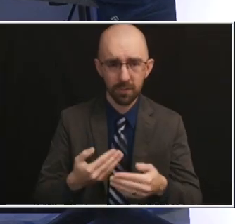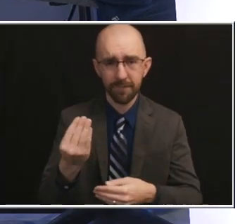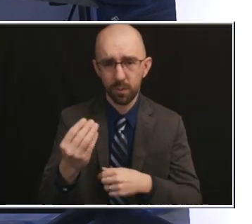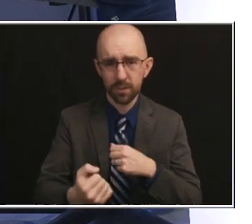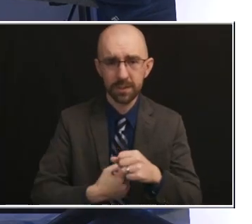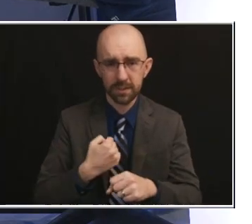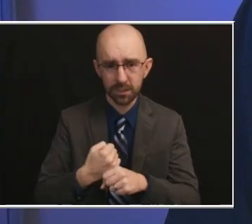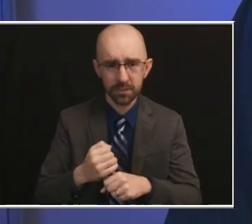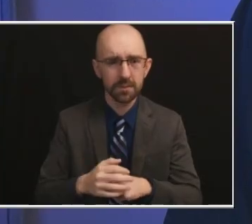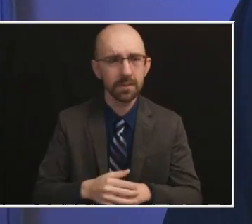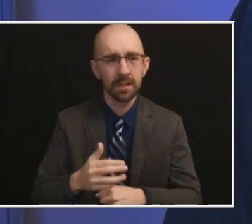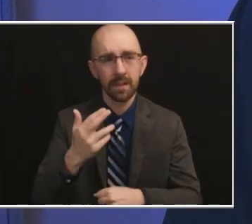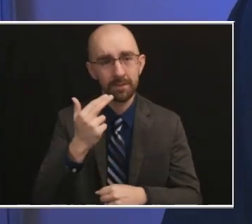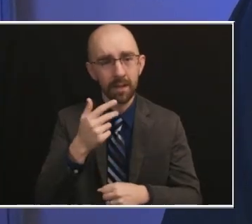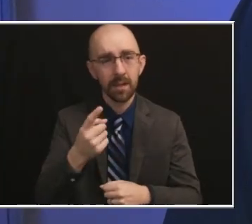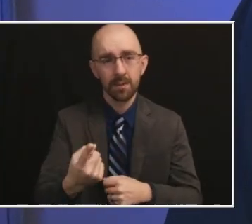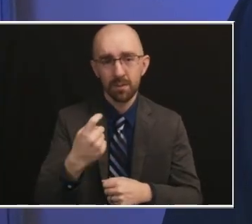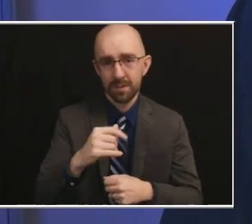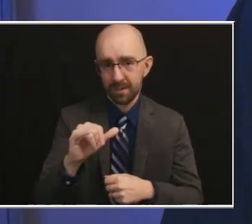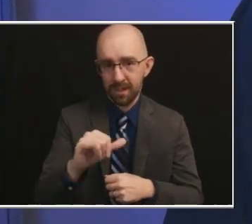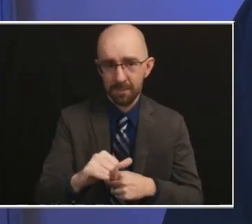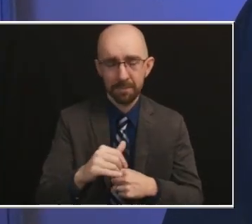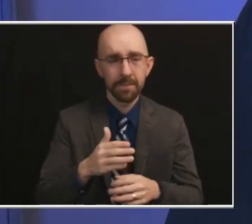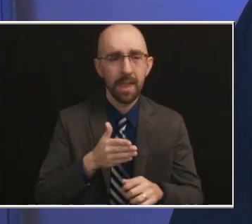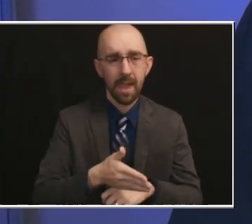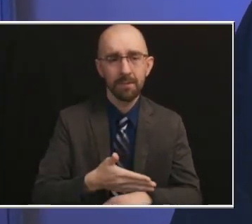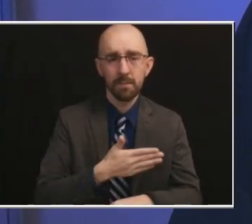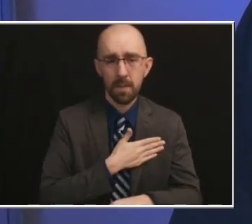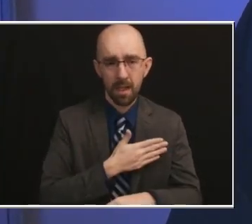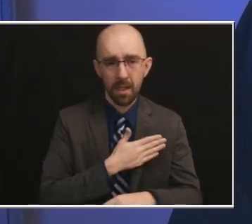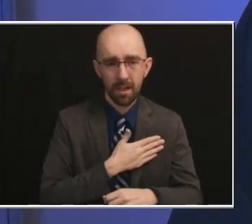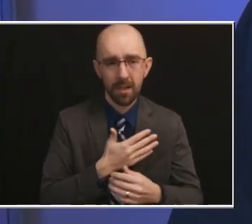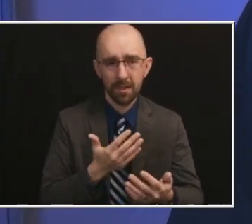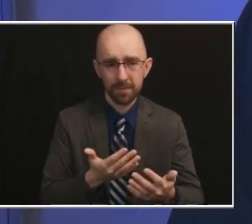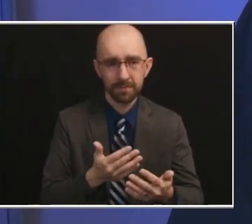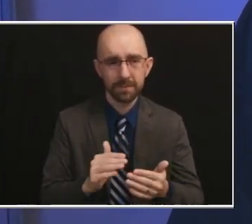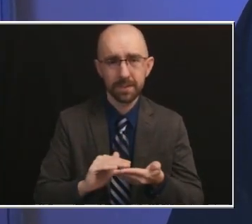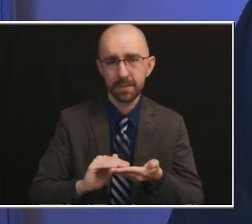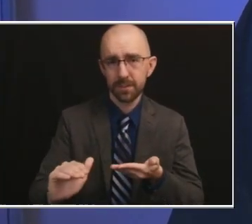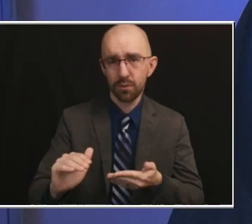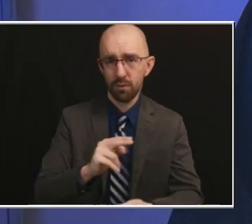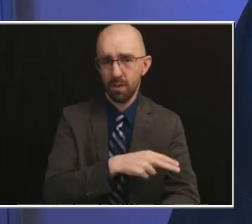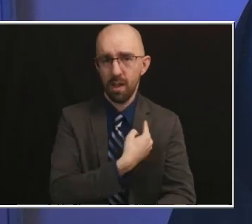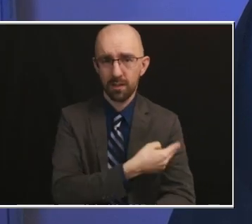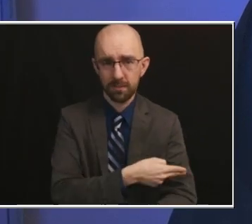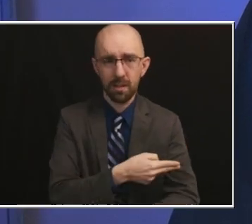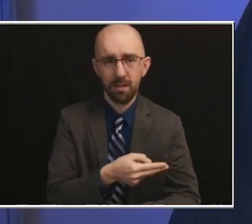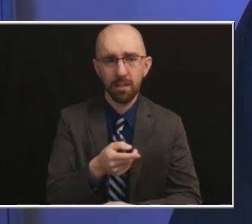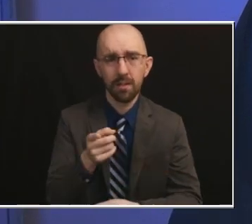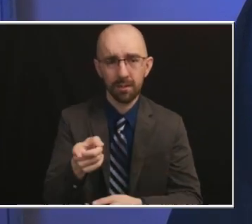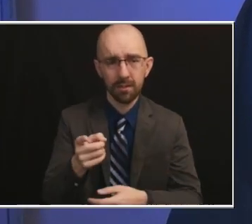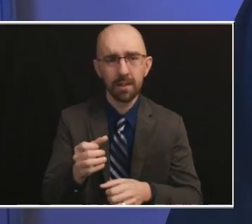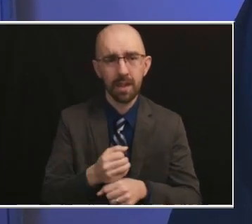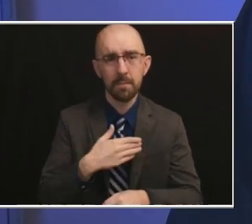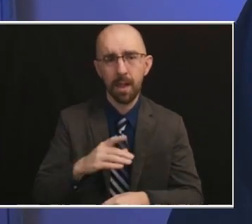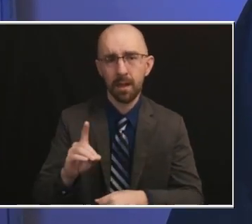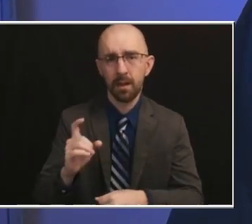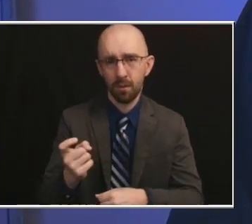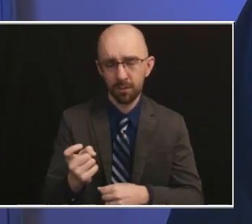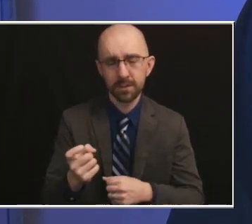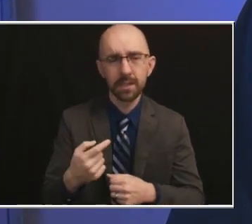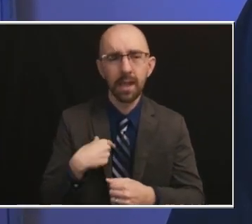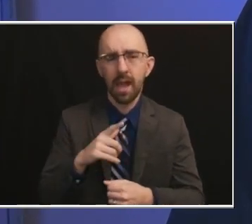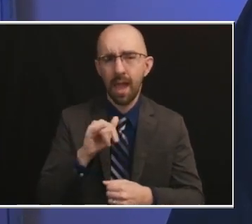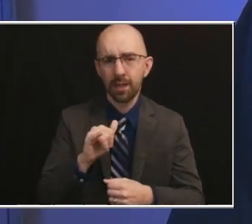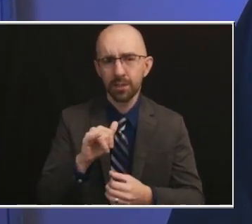it's funny you ask that. After my discharge from the hospital here and getting my diagnosis, I actually looked back through